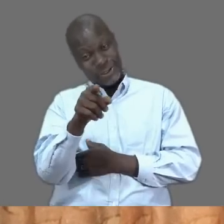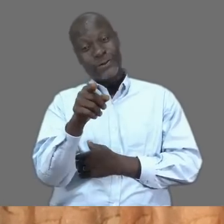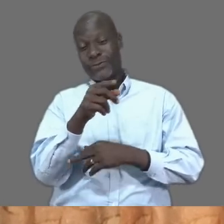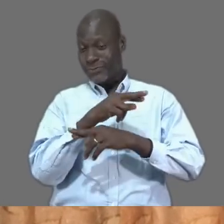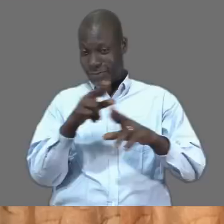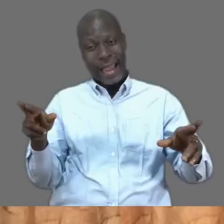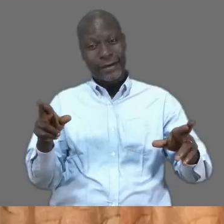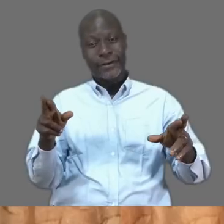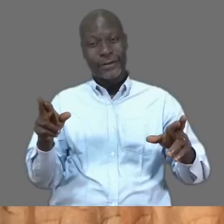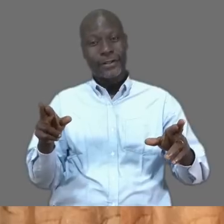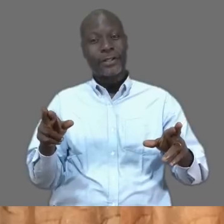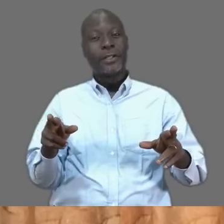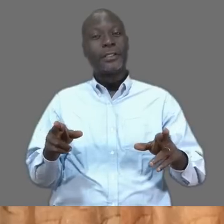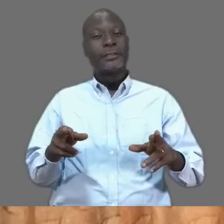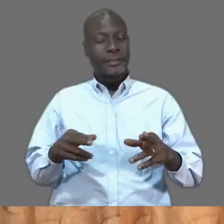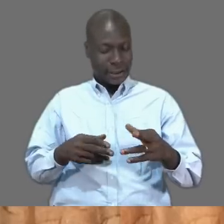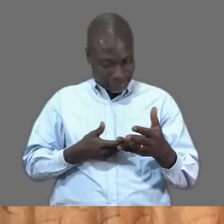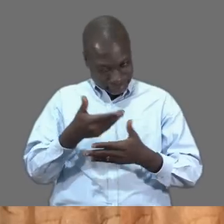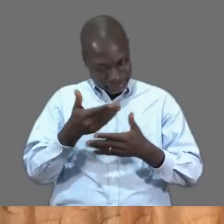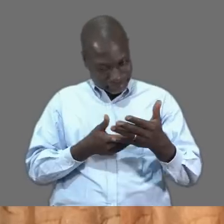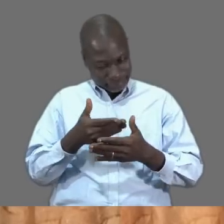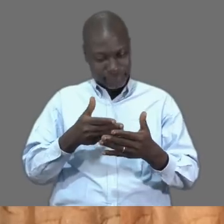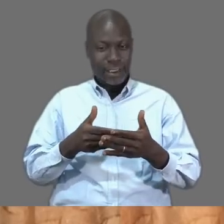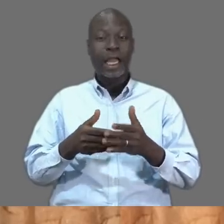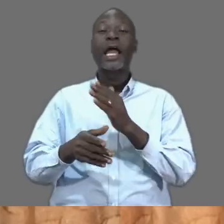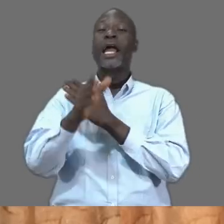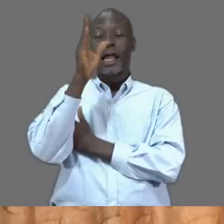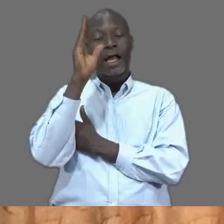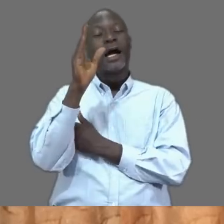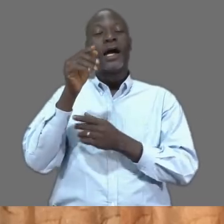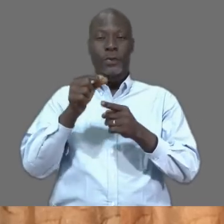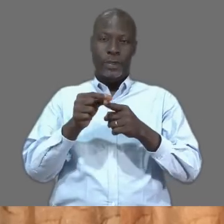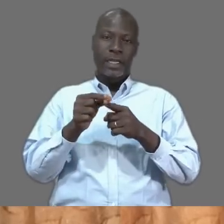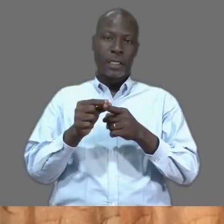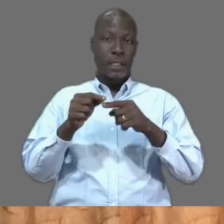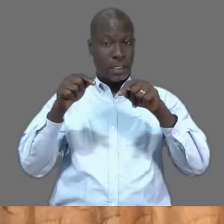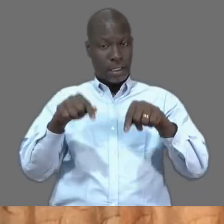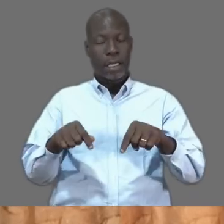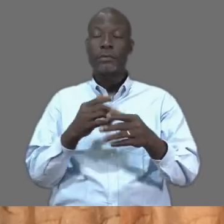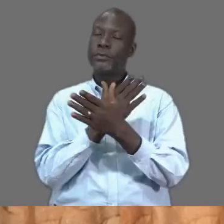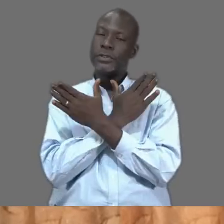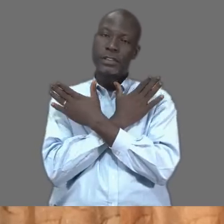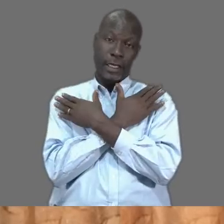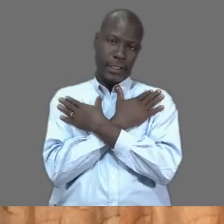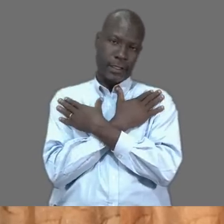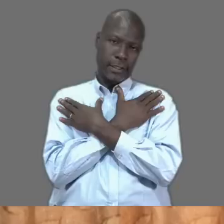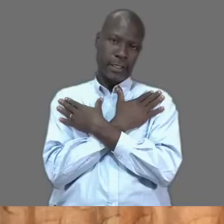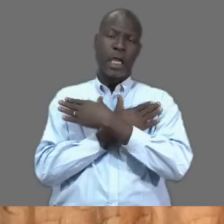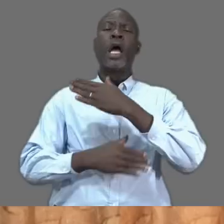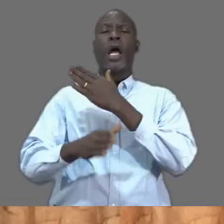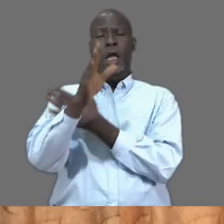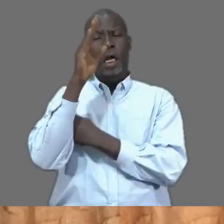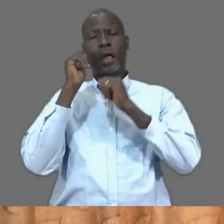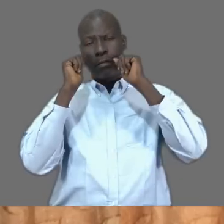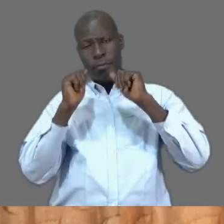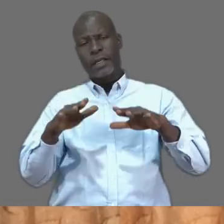only Church of Christ? Ebeshisha unyankupo asemu ebra ene eye kwesiada erade